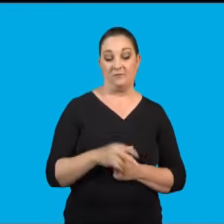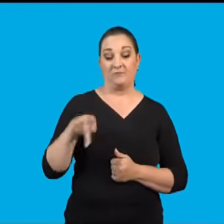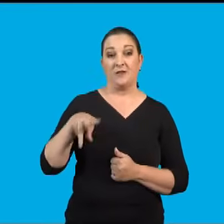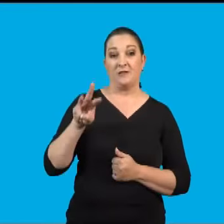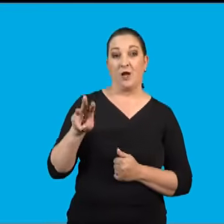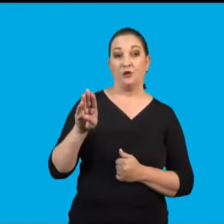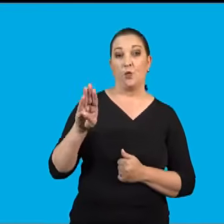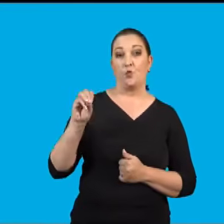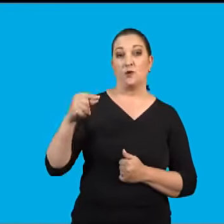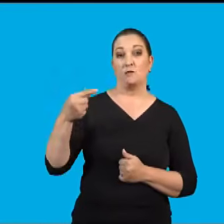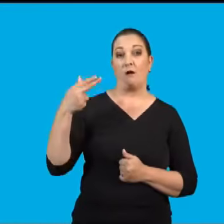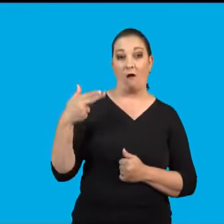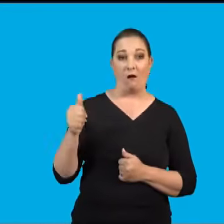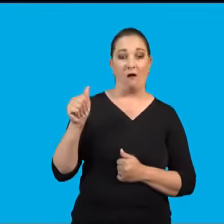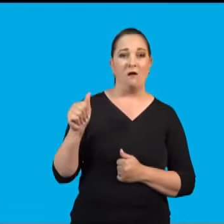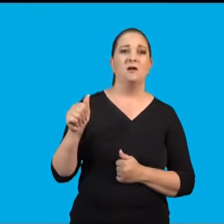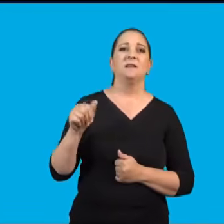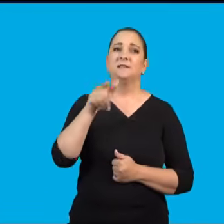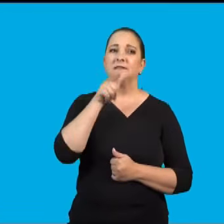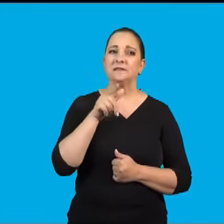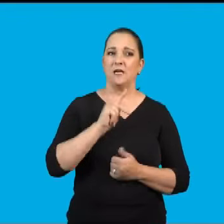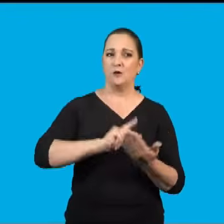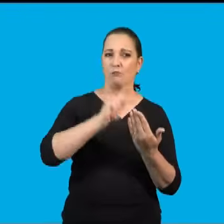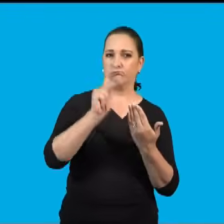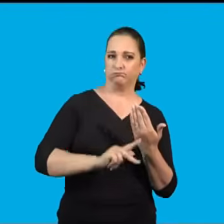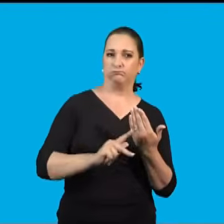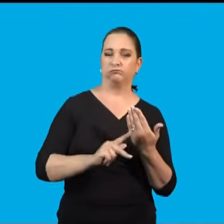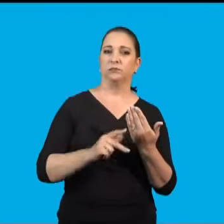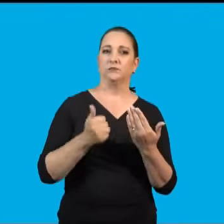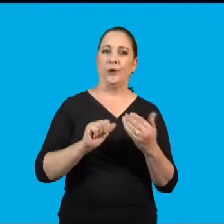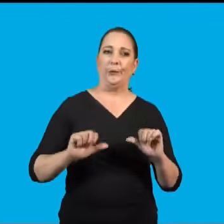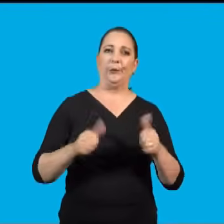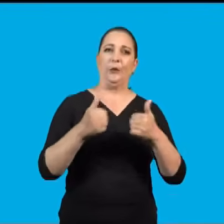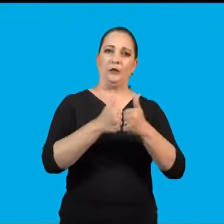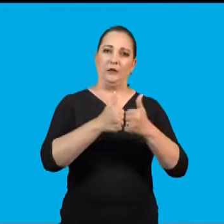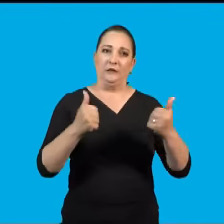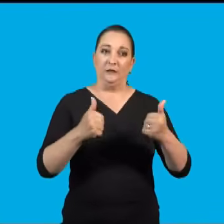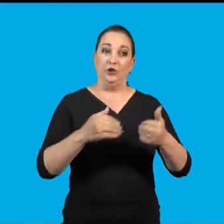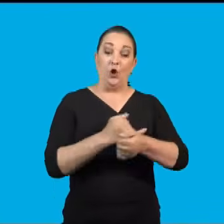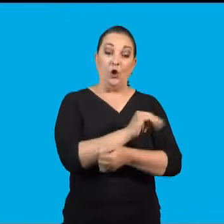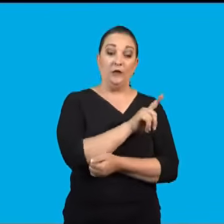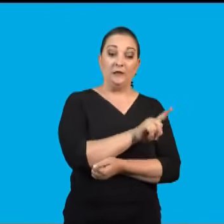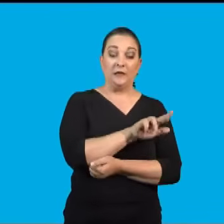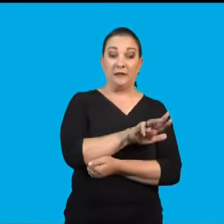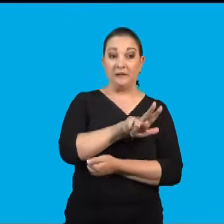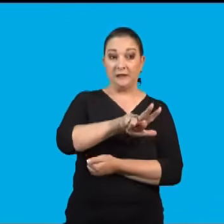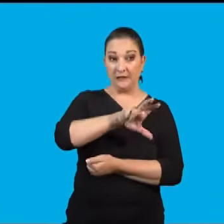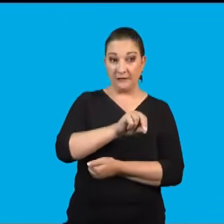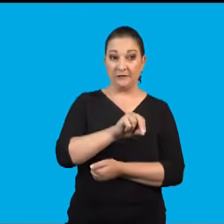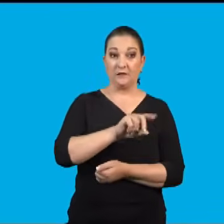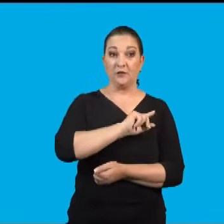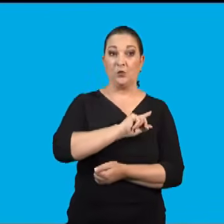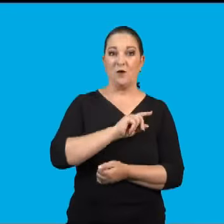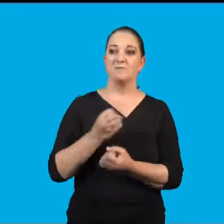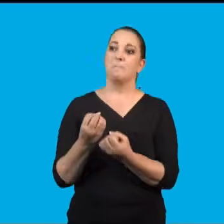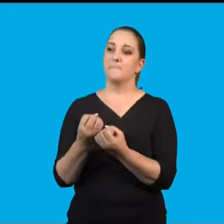extent P.W. Botha's attempt at reforming the policy of grand apartheid in the early 1980s was met with